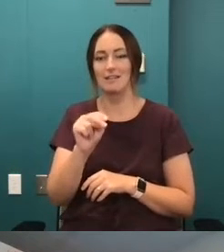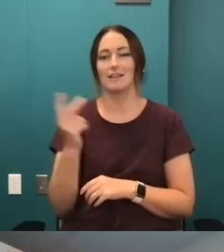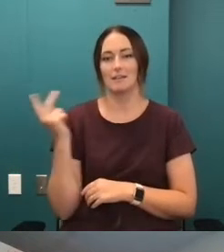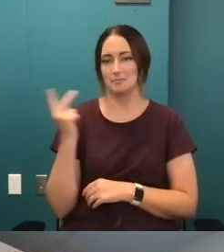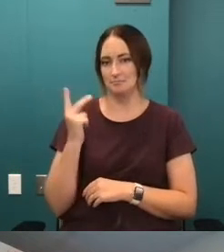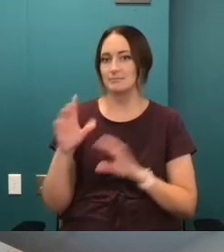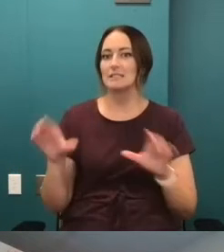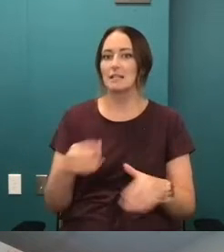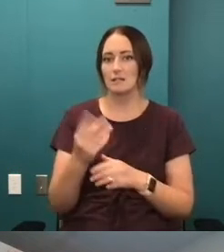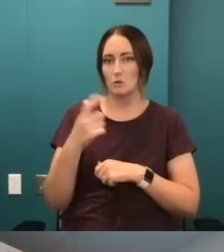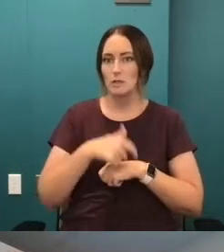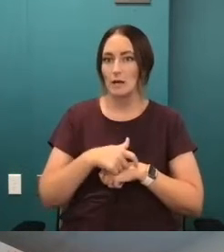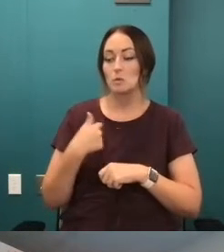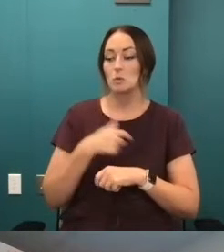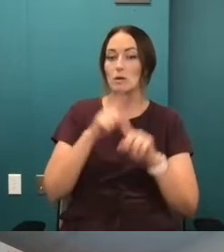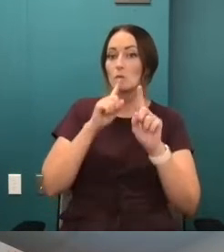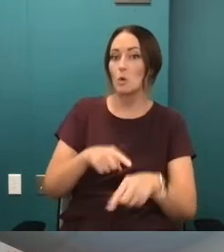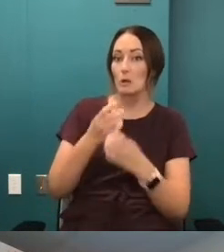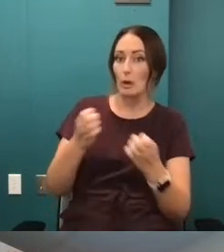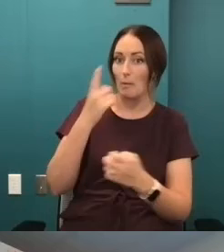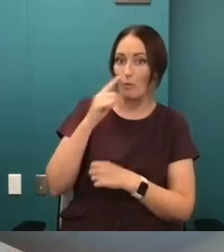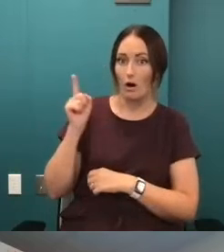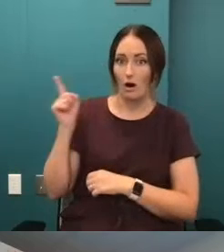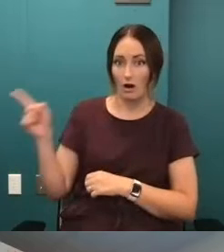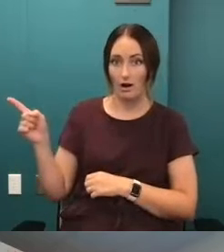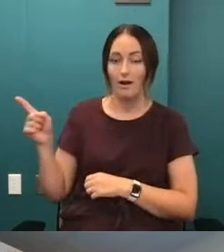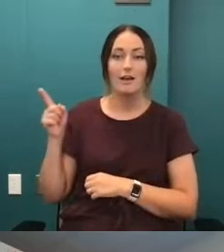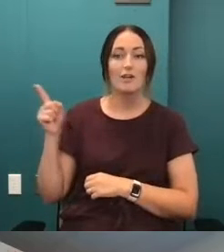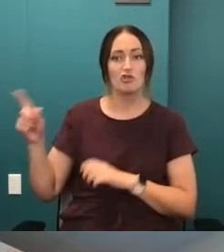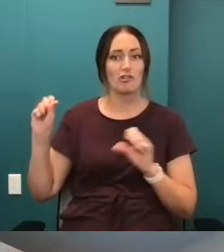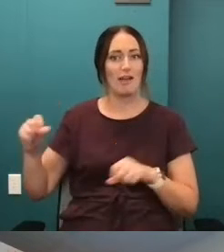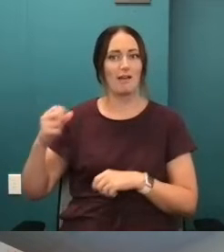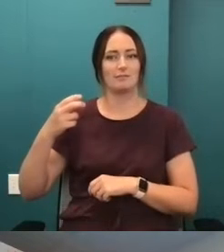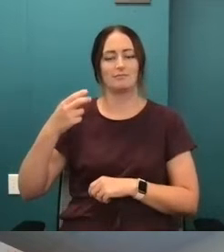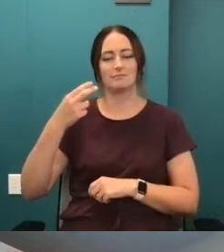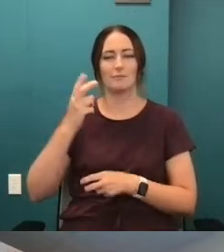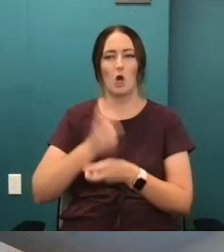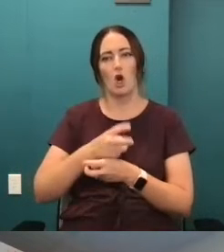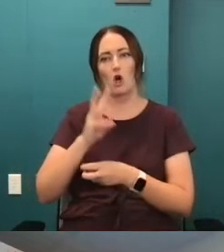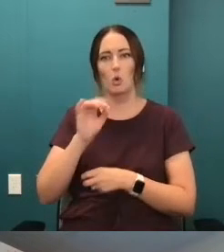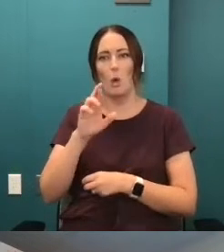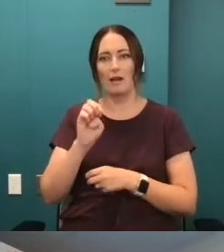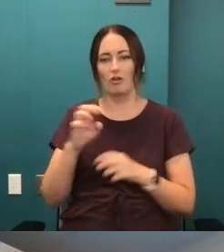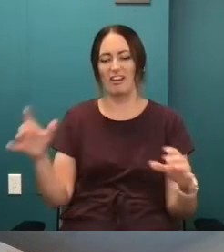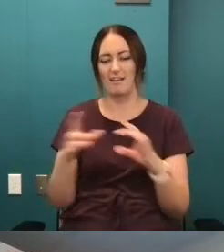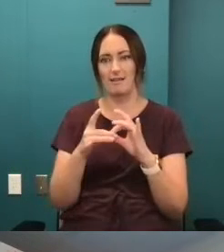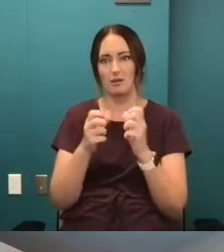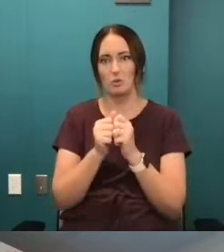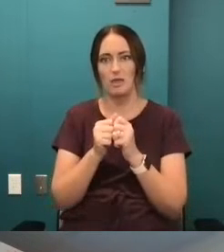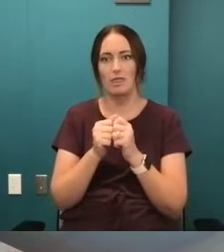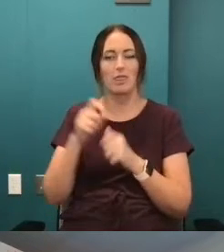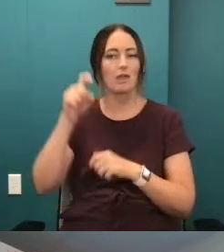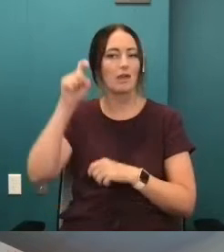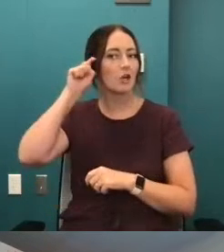We ordered equipment for her so she's able to actually hardwire connect or connect to the hearing aids. And